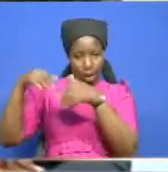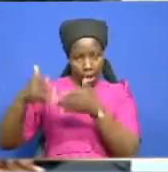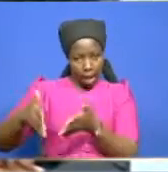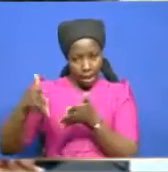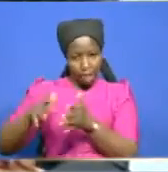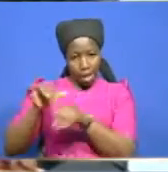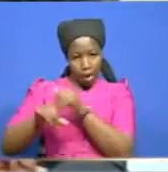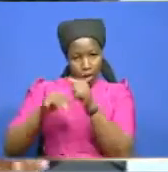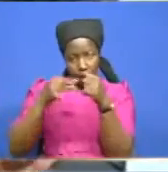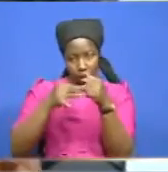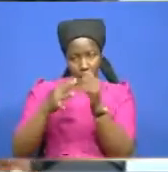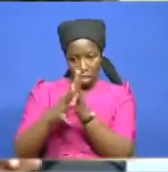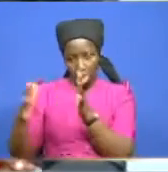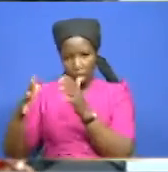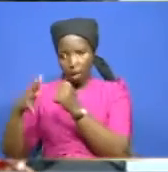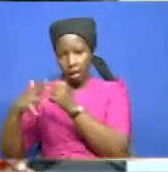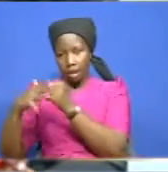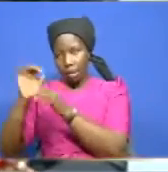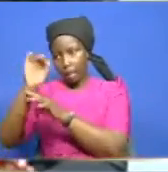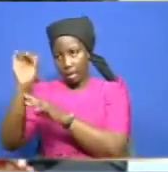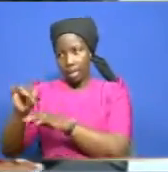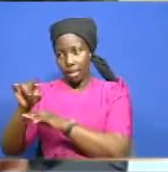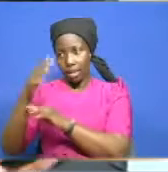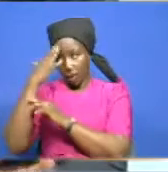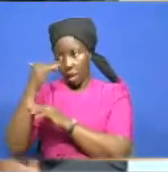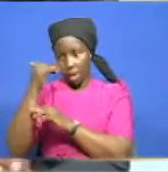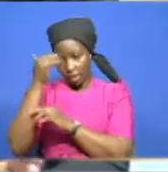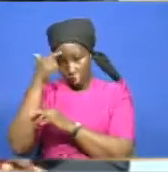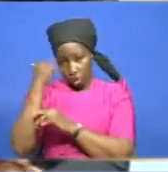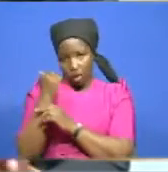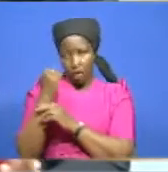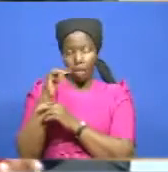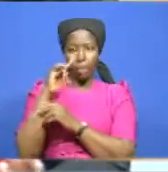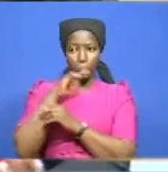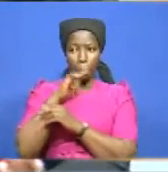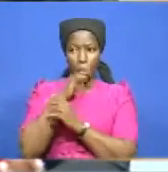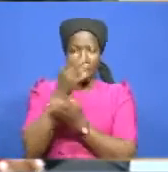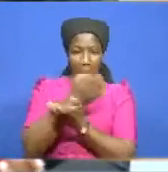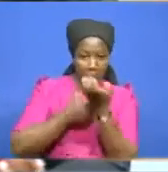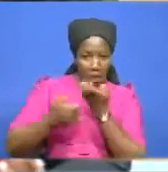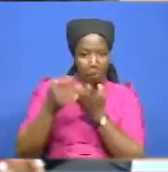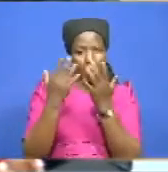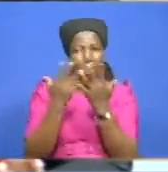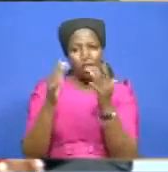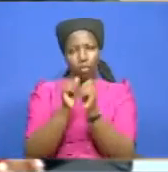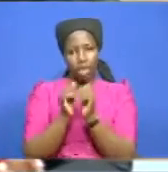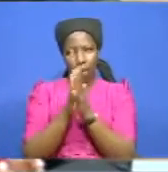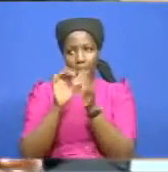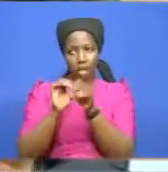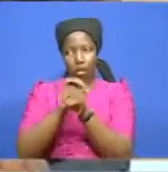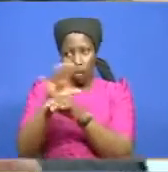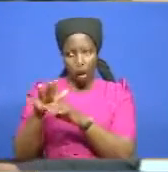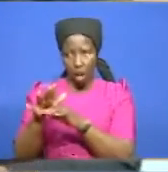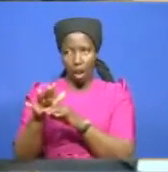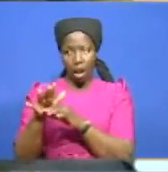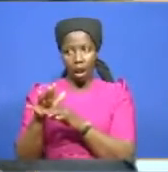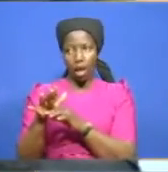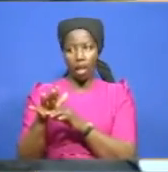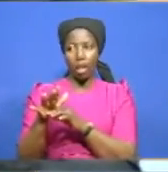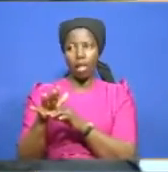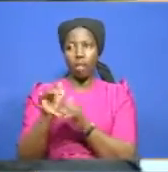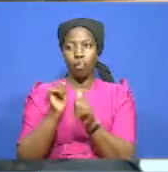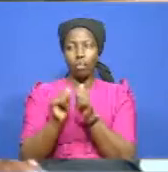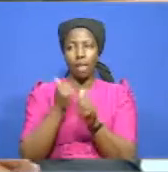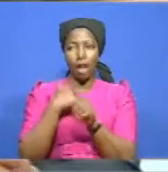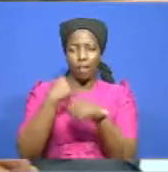to 9%. This is partly due to the harsh economic factors as well as the COVID-19 pandemic, which has